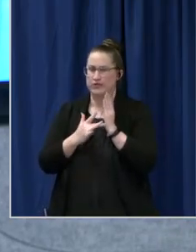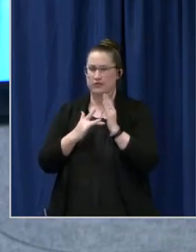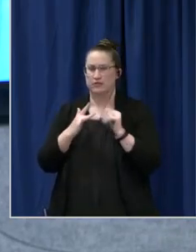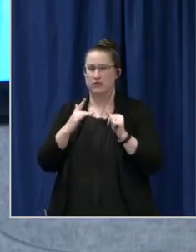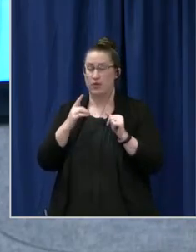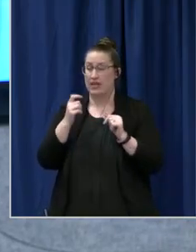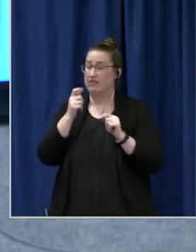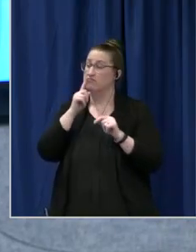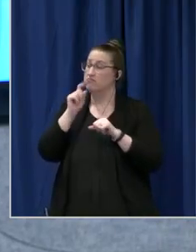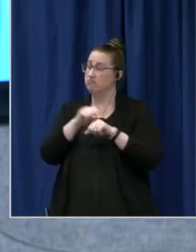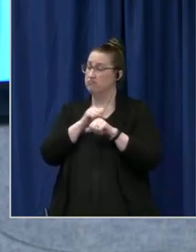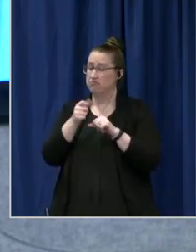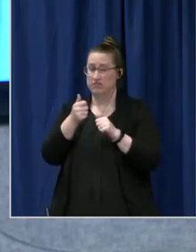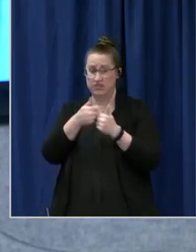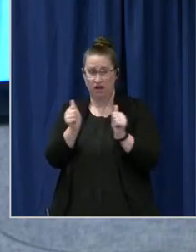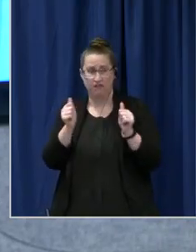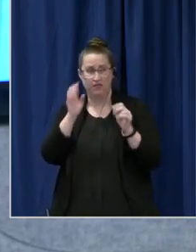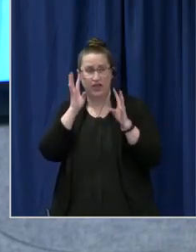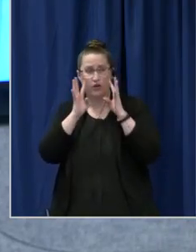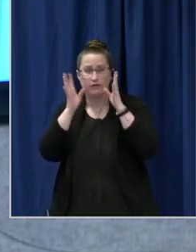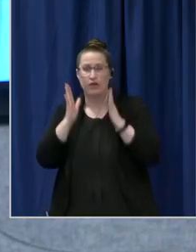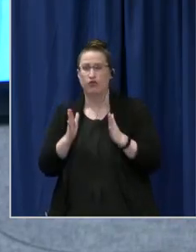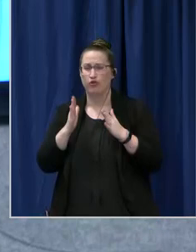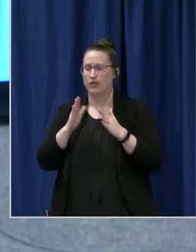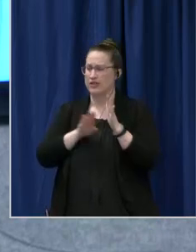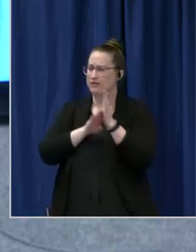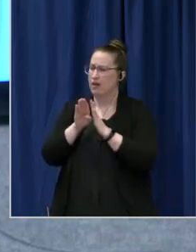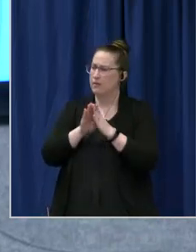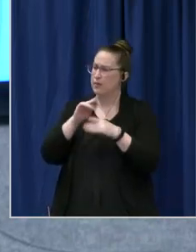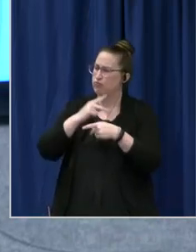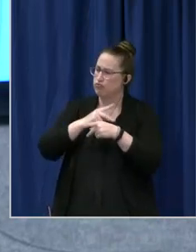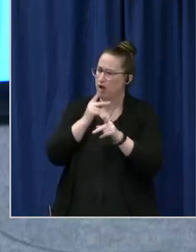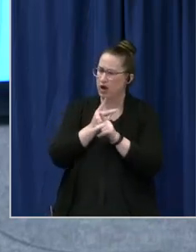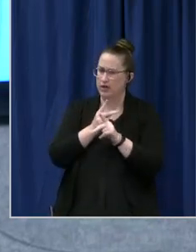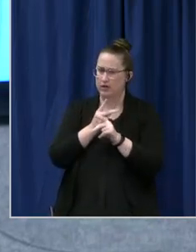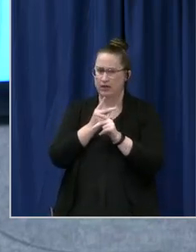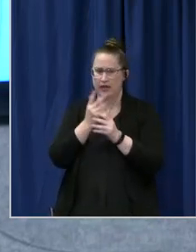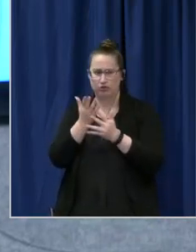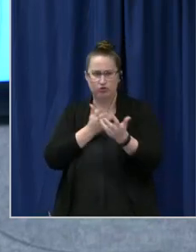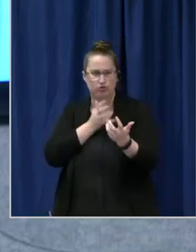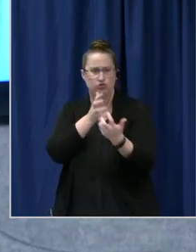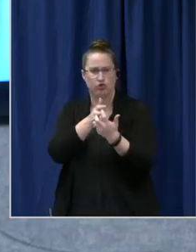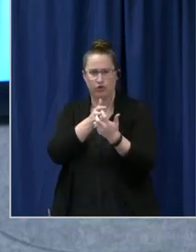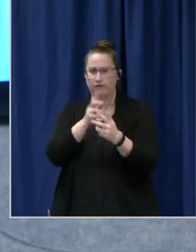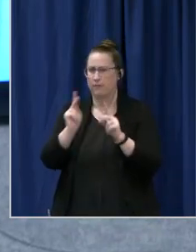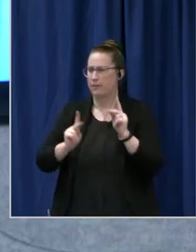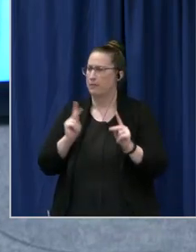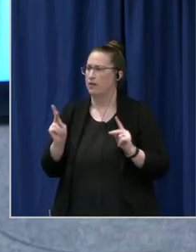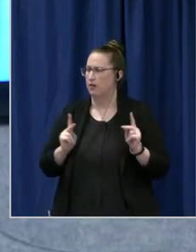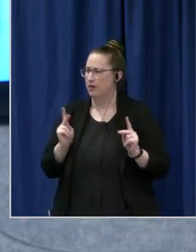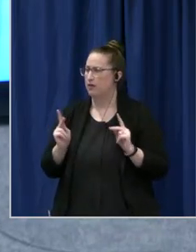true innovator, then creating products that serve people who